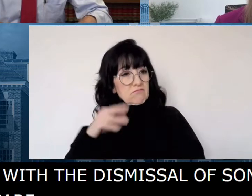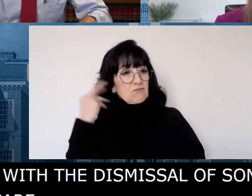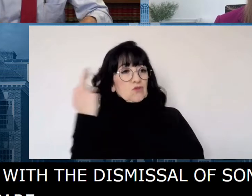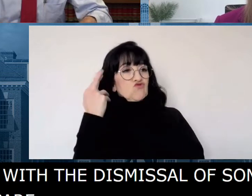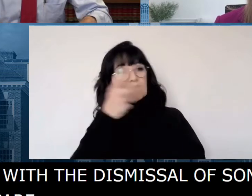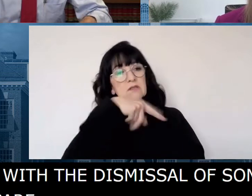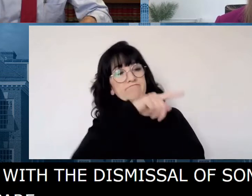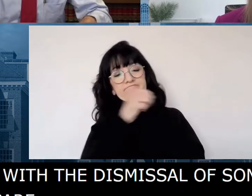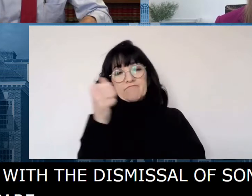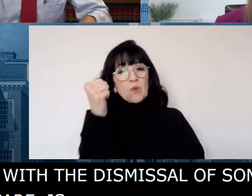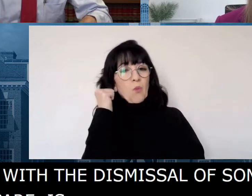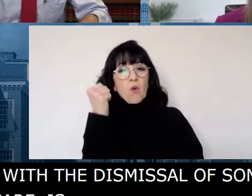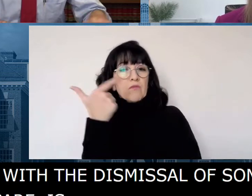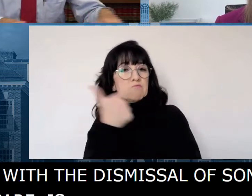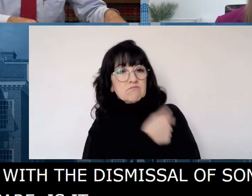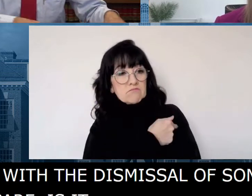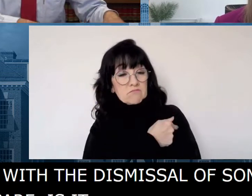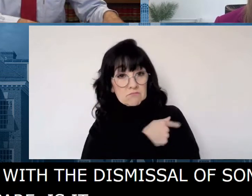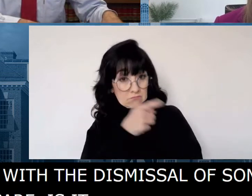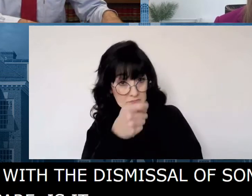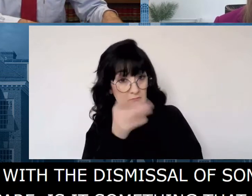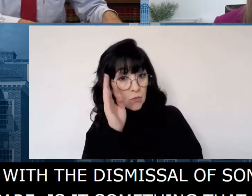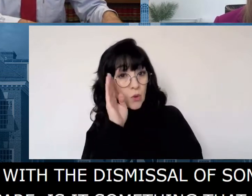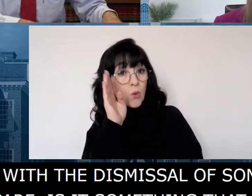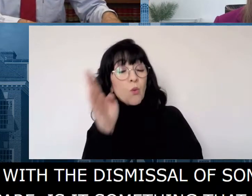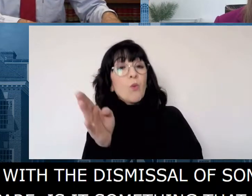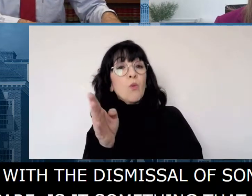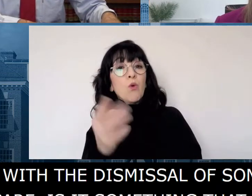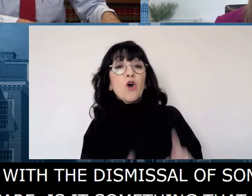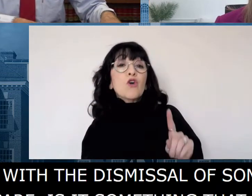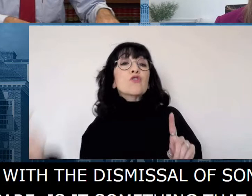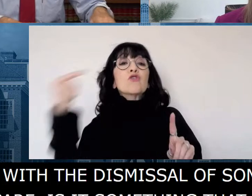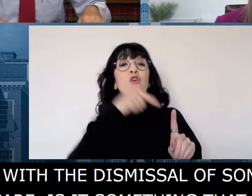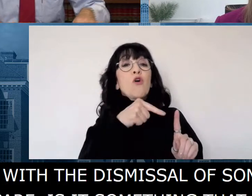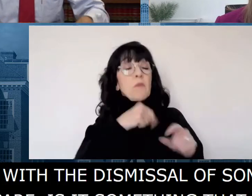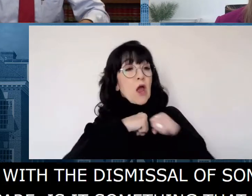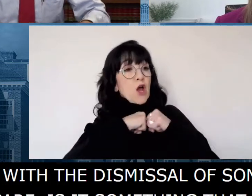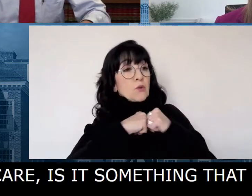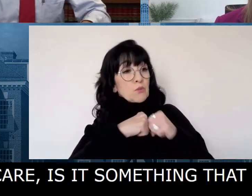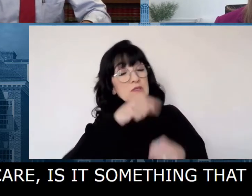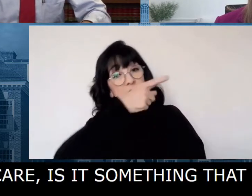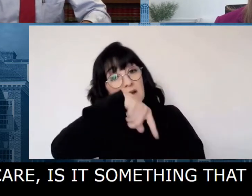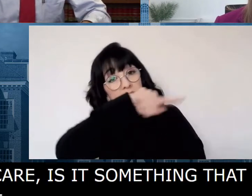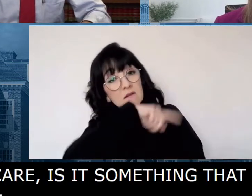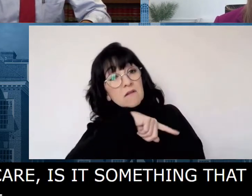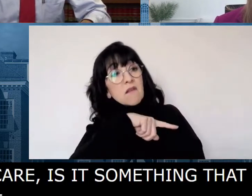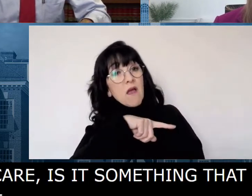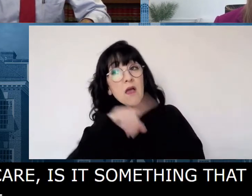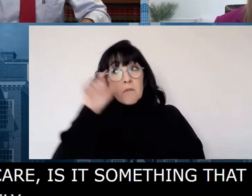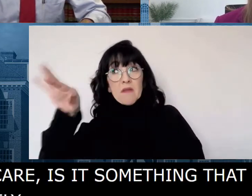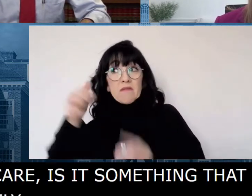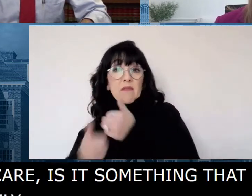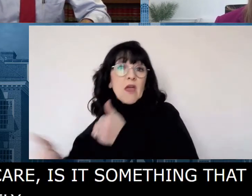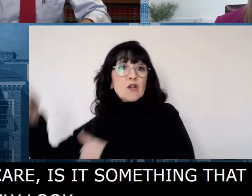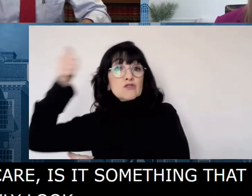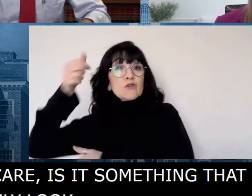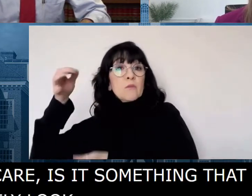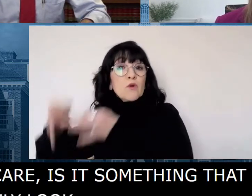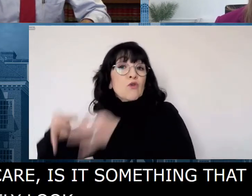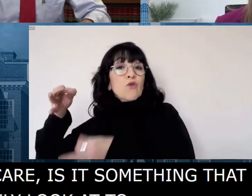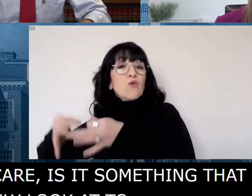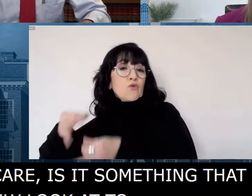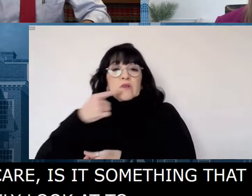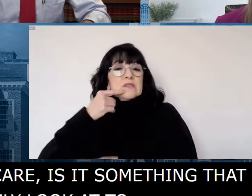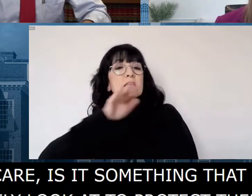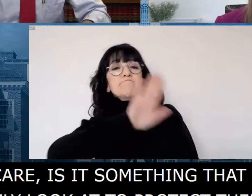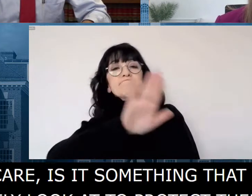maybe protect them against possible, with the Supreme Court saying it lies with the state,